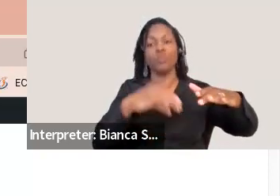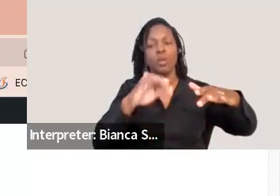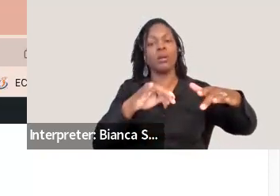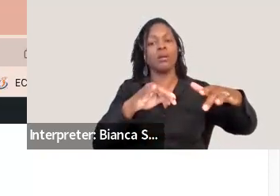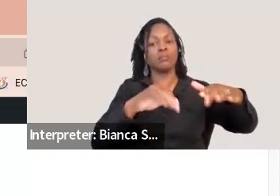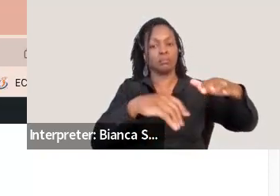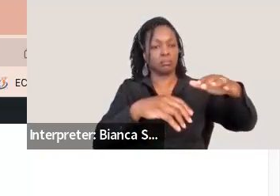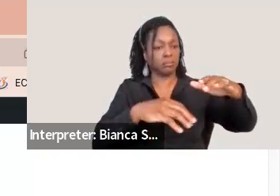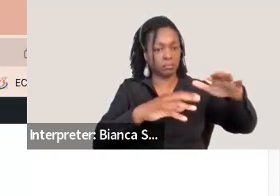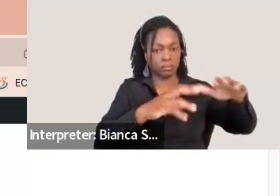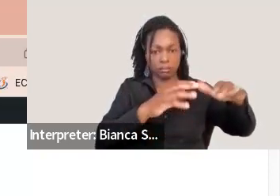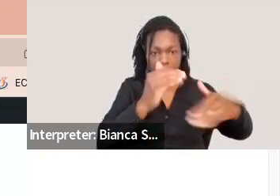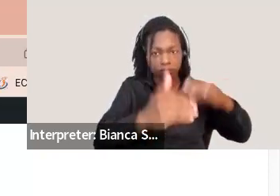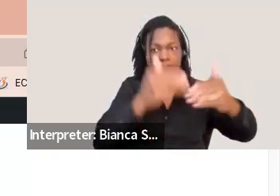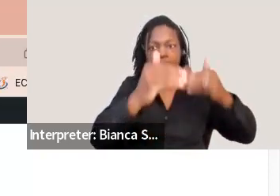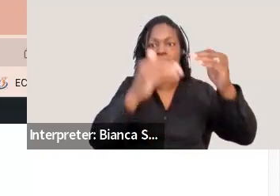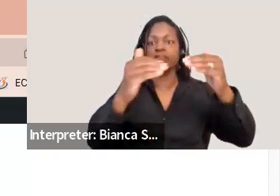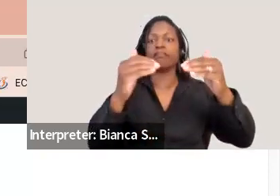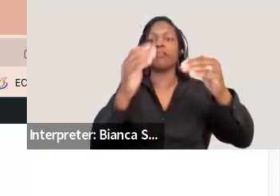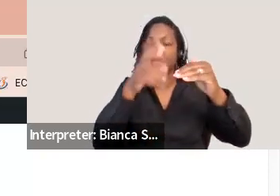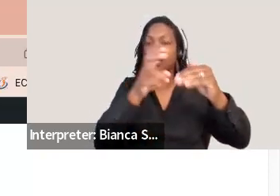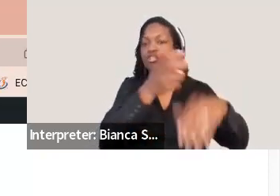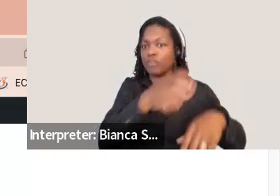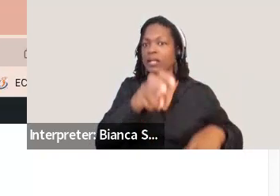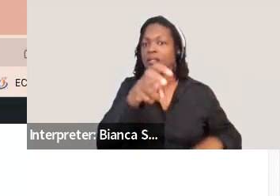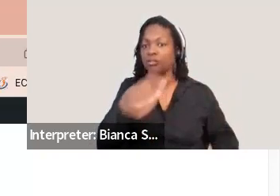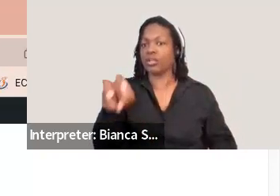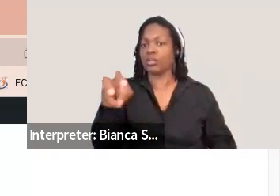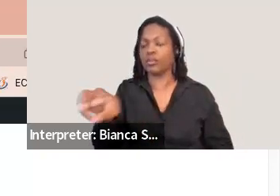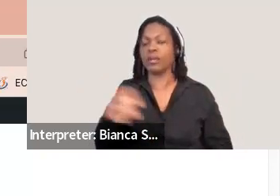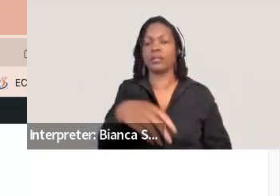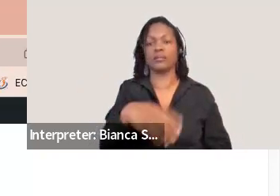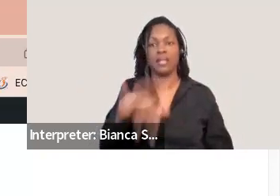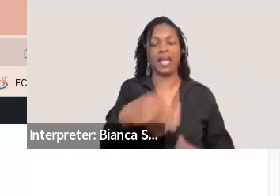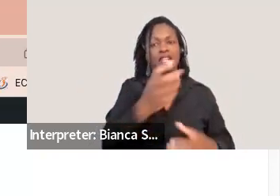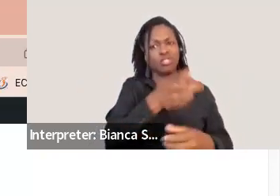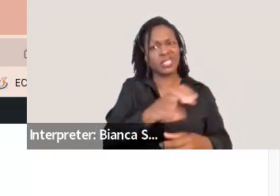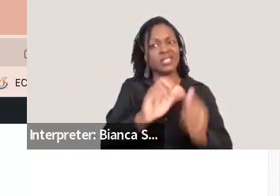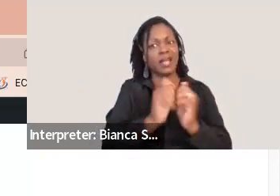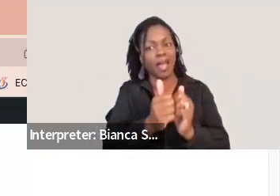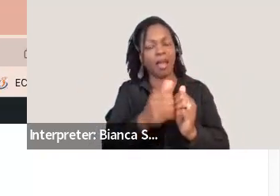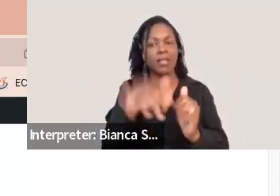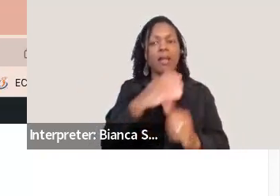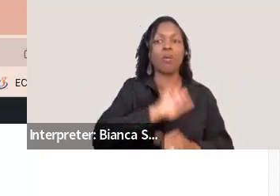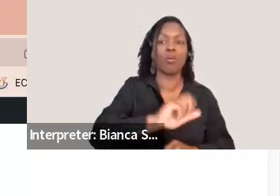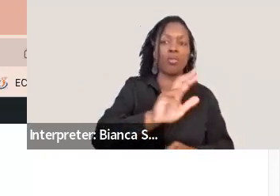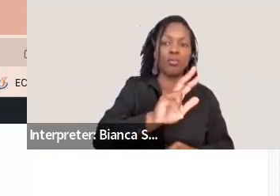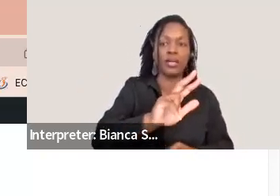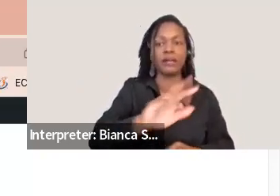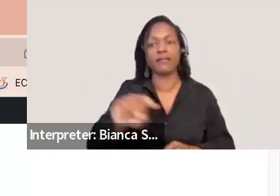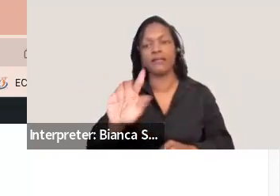to transition into the school system and school services between ages 3 and 5. So we have these two timelines that our focus